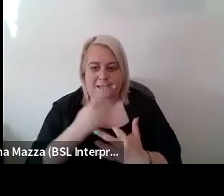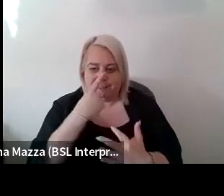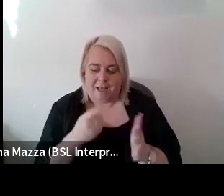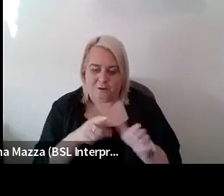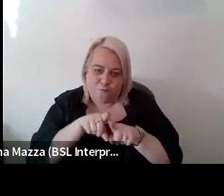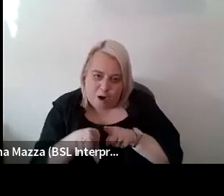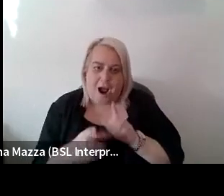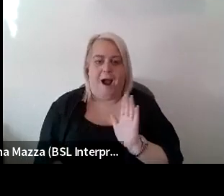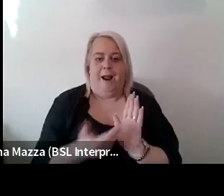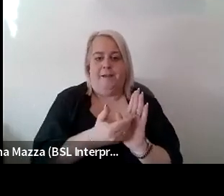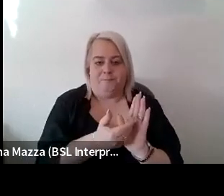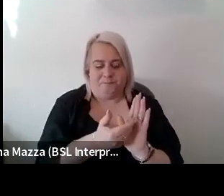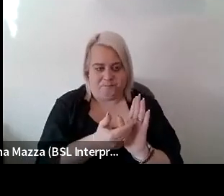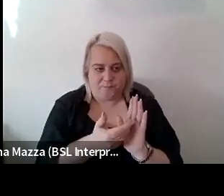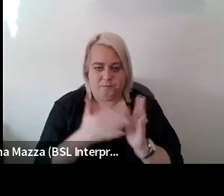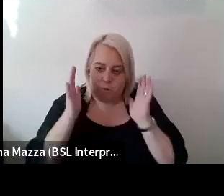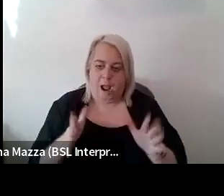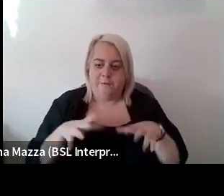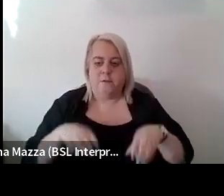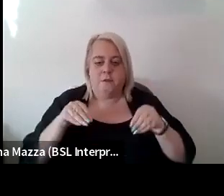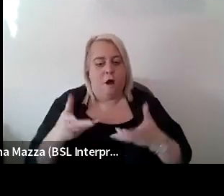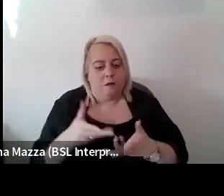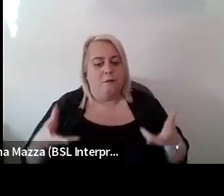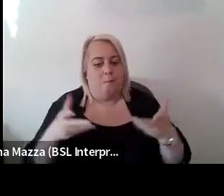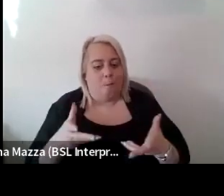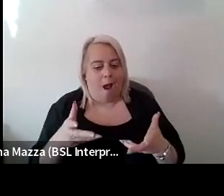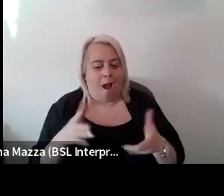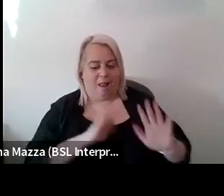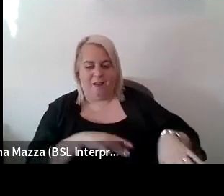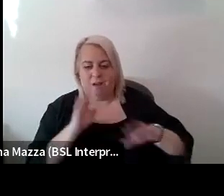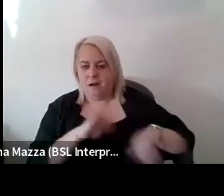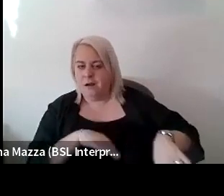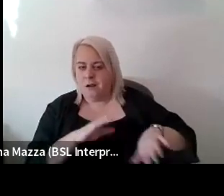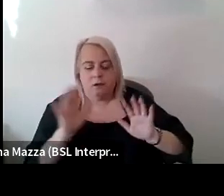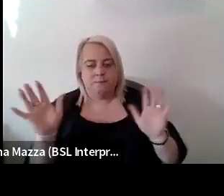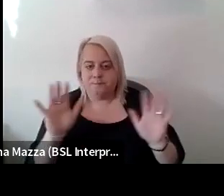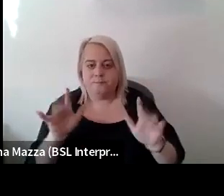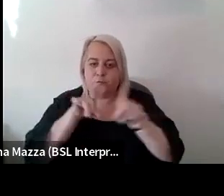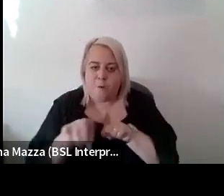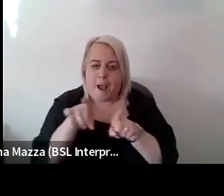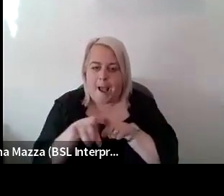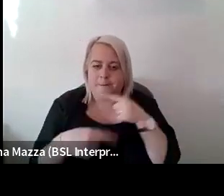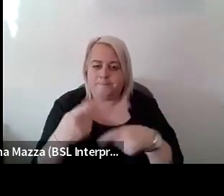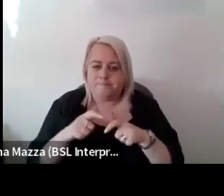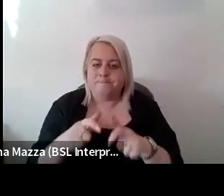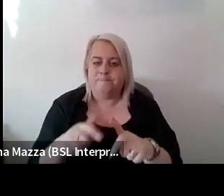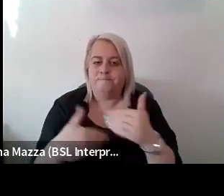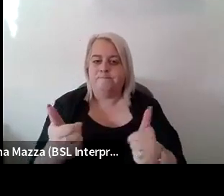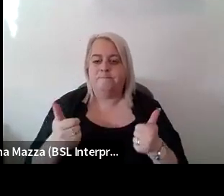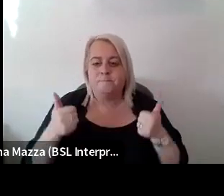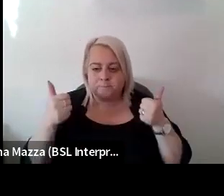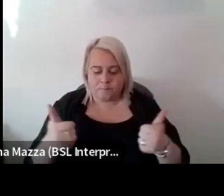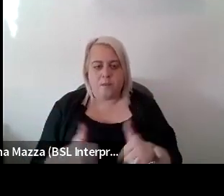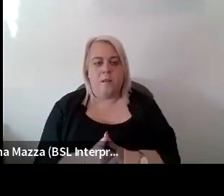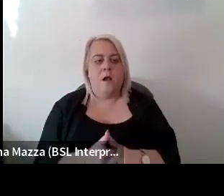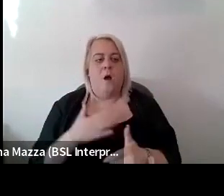that you start somewhere, don't just sort of leave it. And I think that's a nice way to, I think, finish off the webinar. So